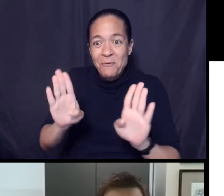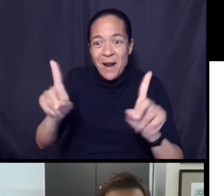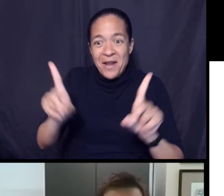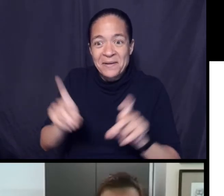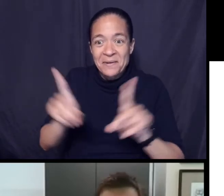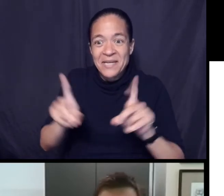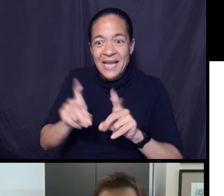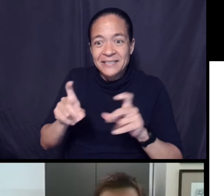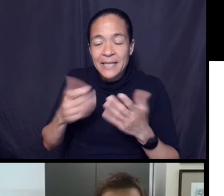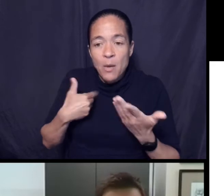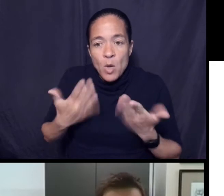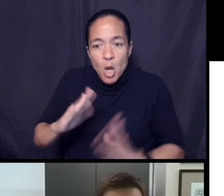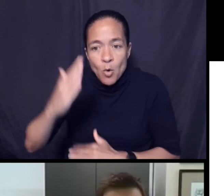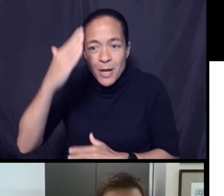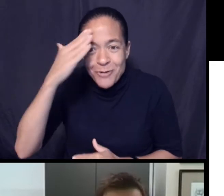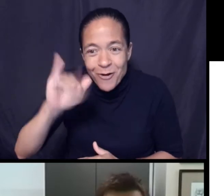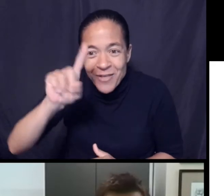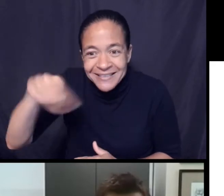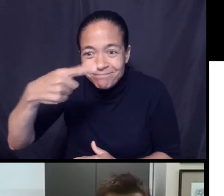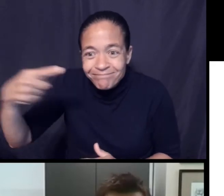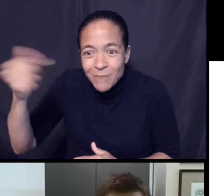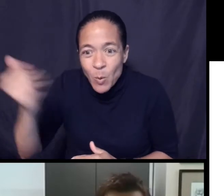common identifiable cause of hearing loss in children.